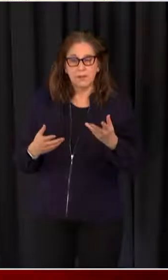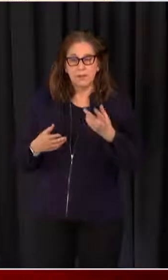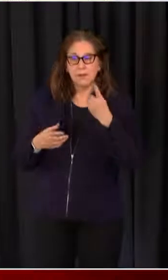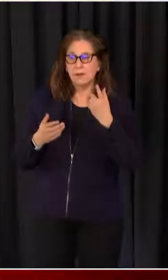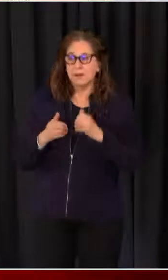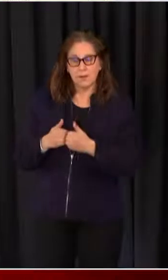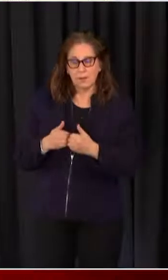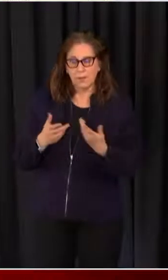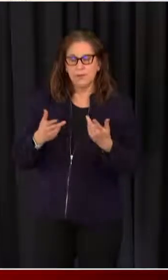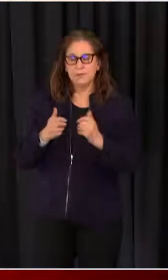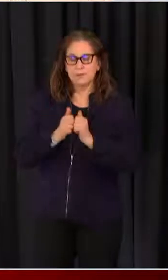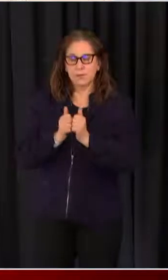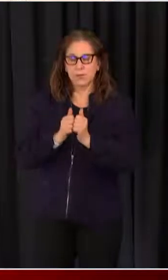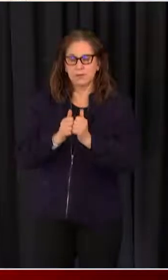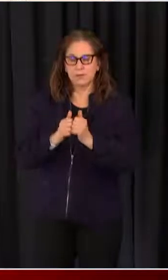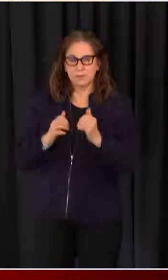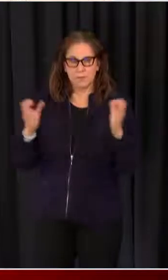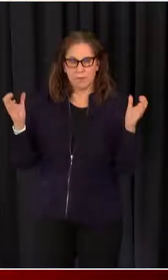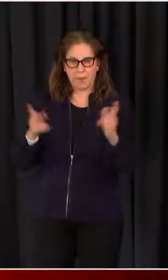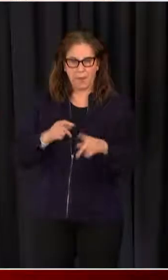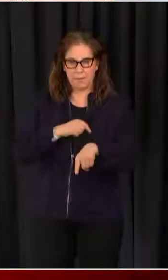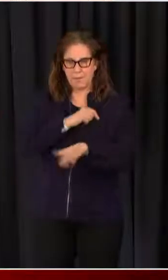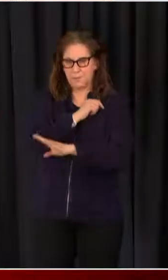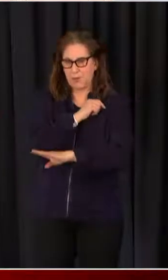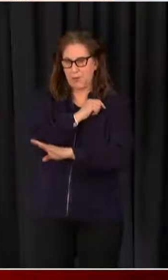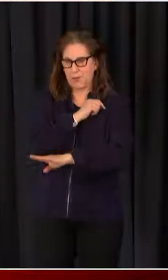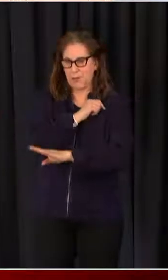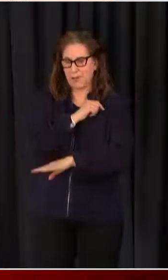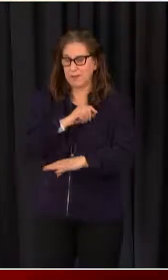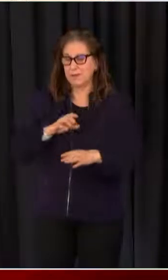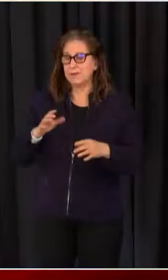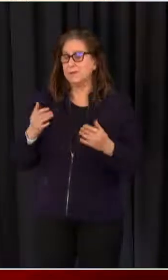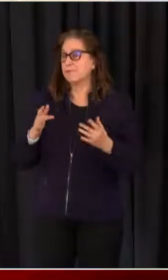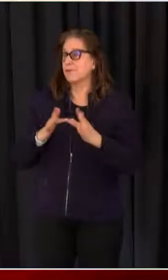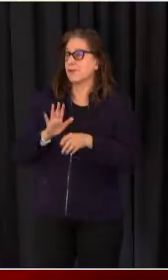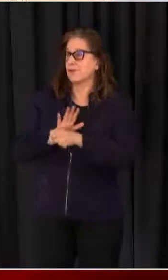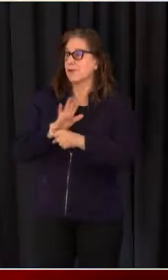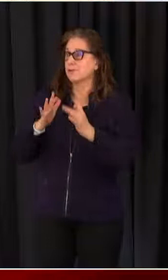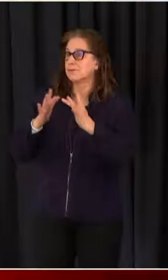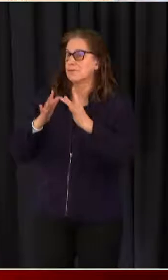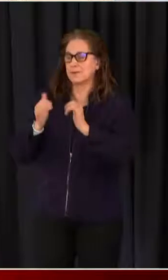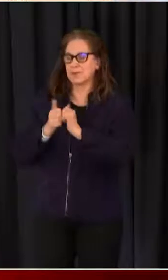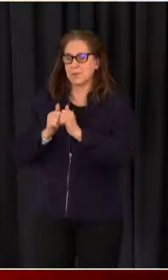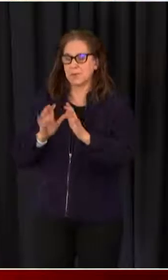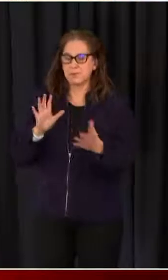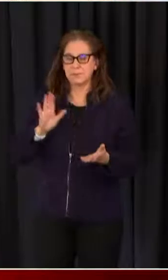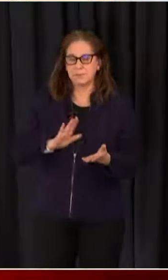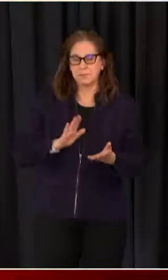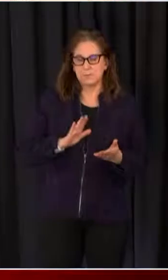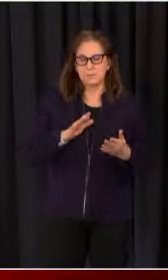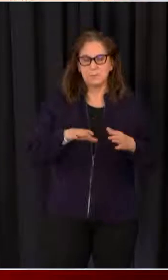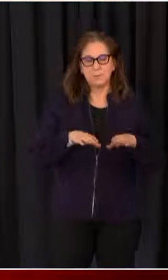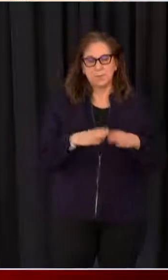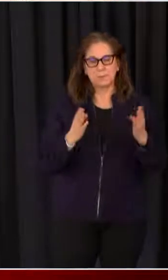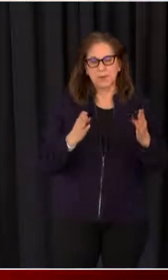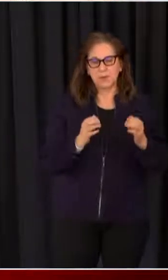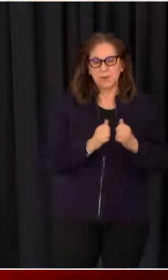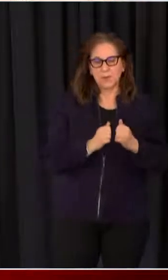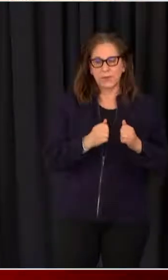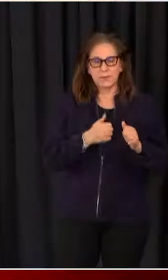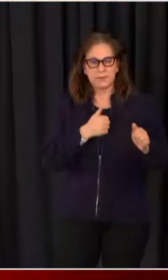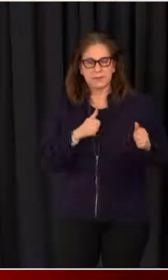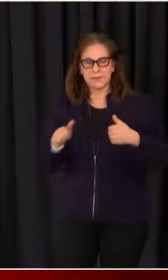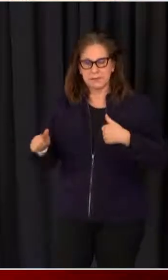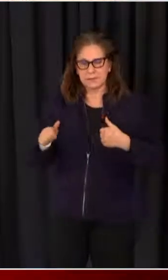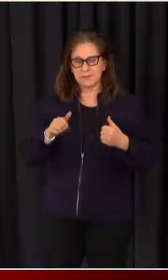of the spread of variants and how that might affect our experience